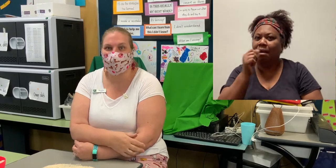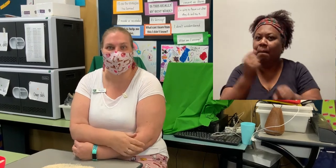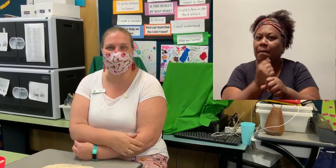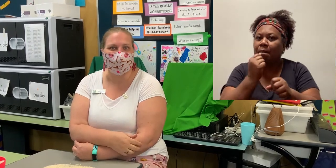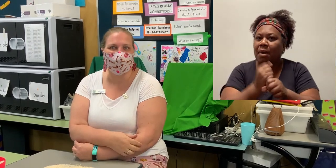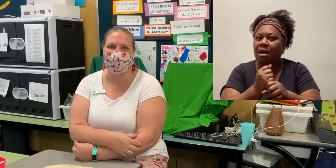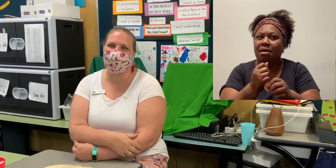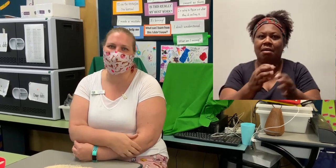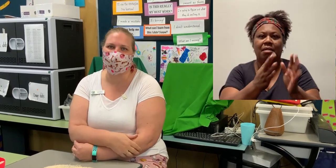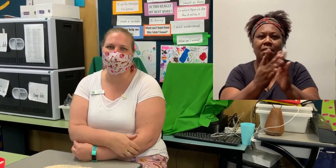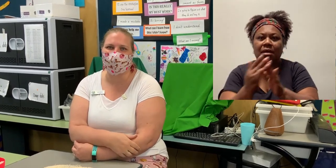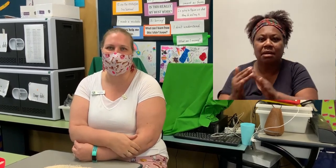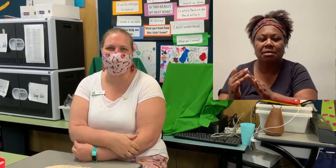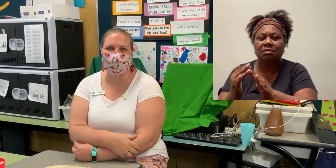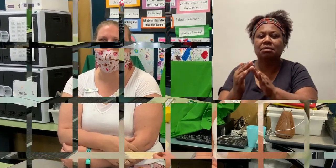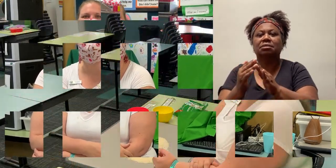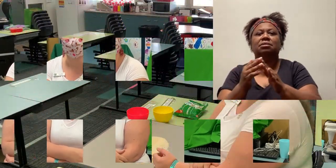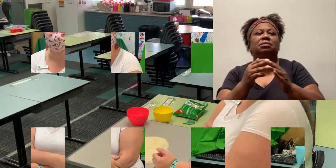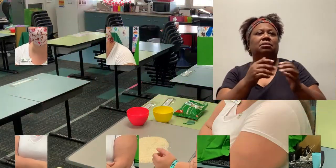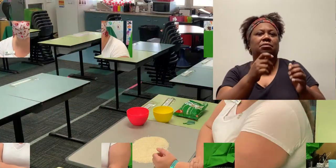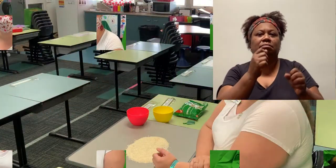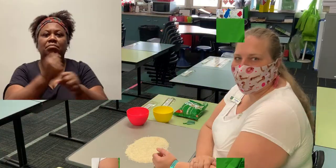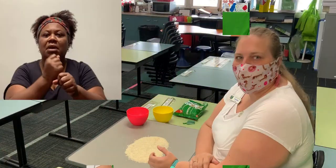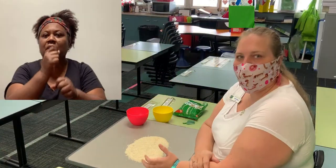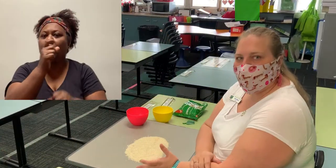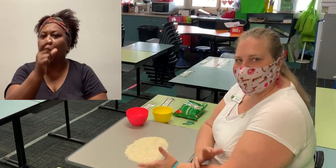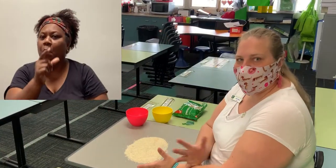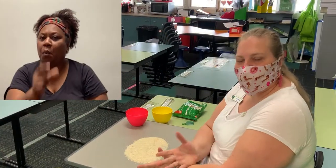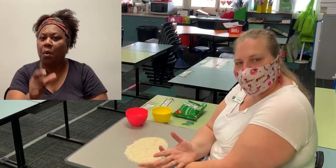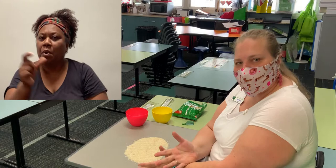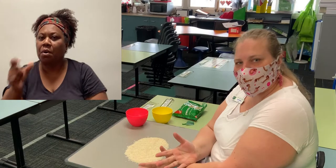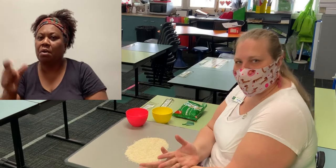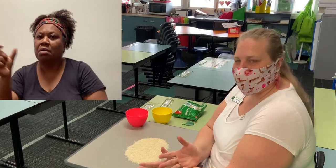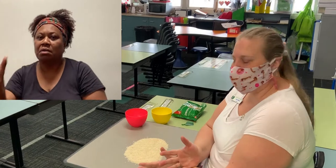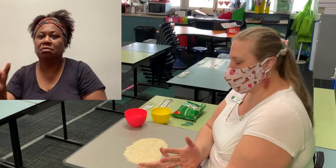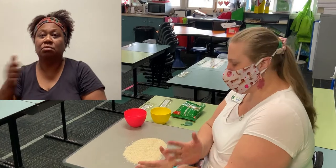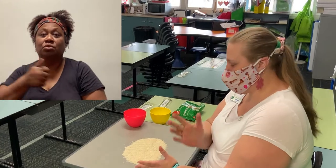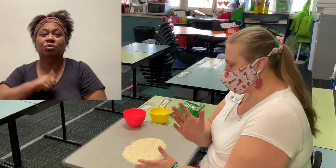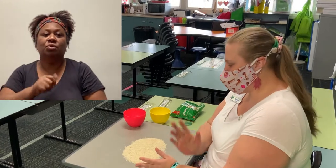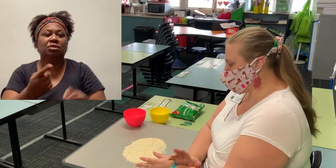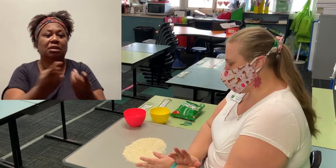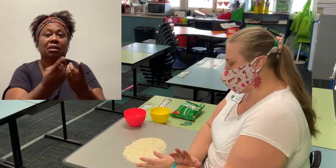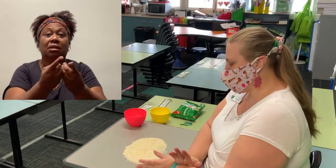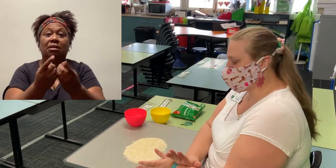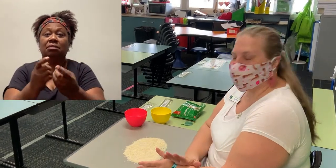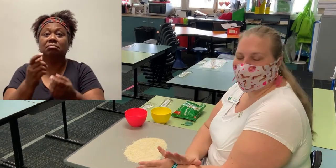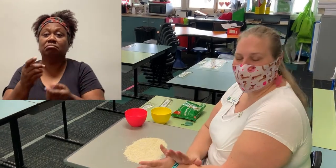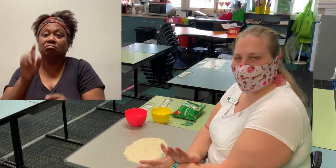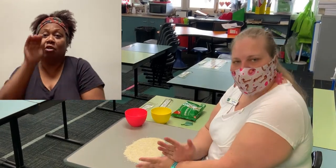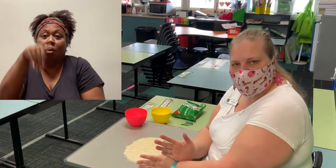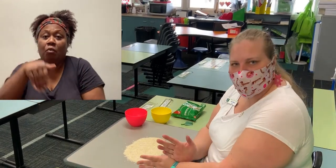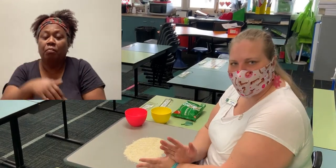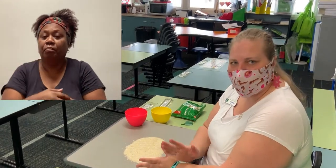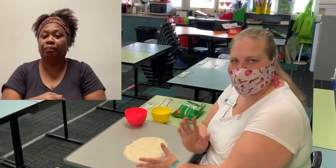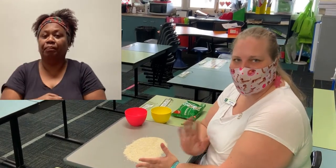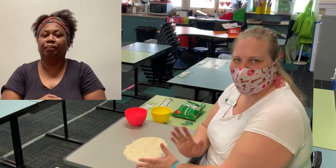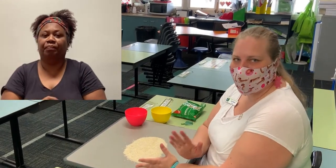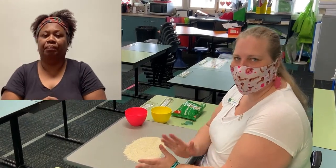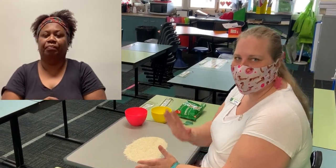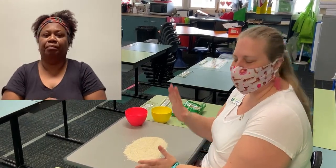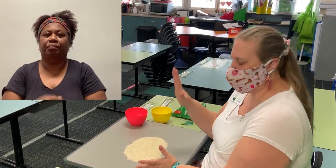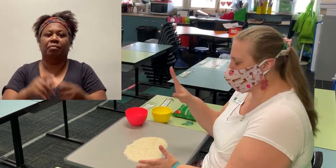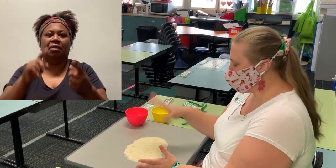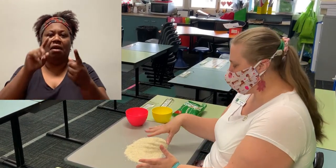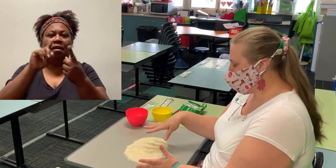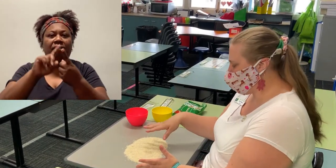using things that you've got at home in the pantry. Okay, so what I've decided is I'm going to start with just looking at making some basic